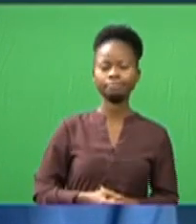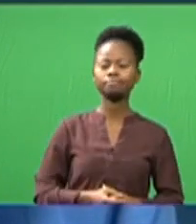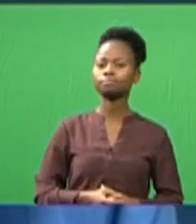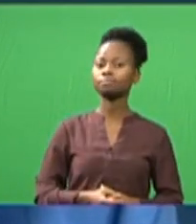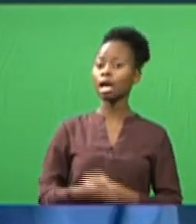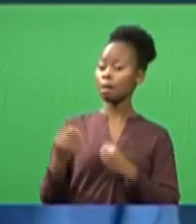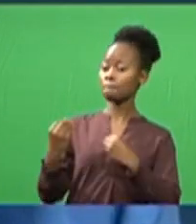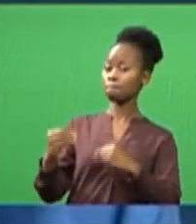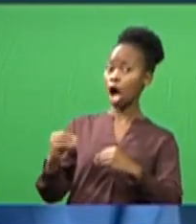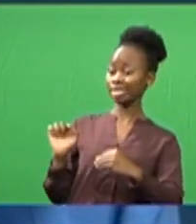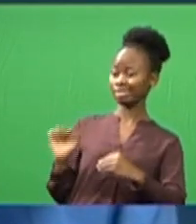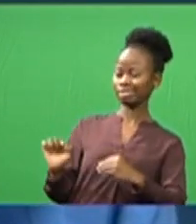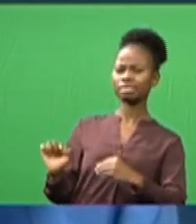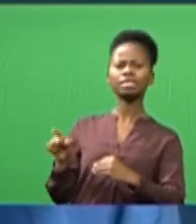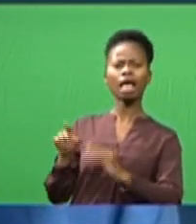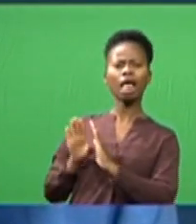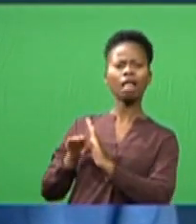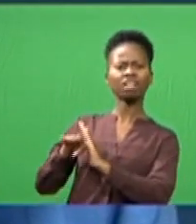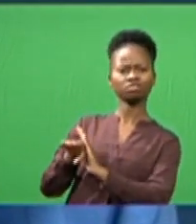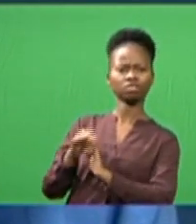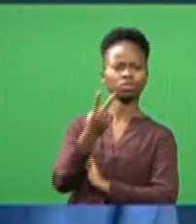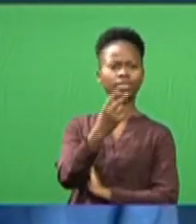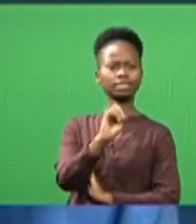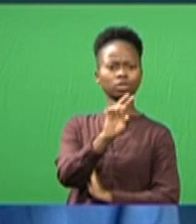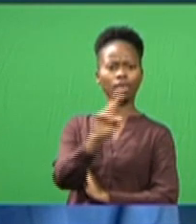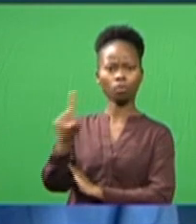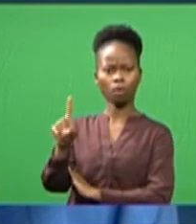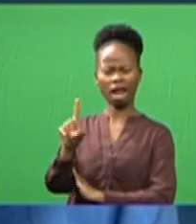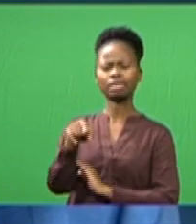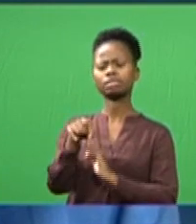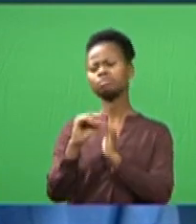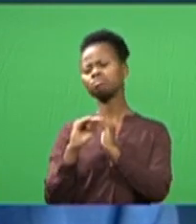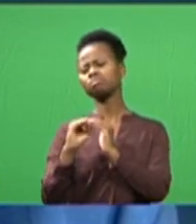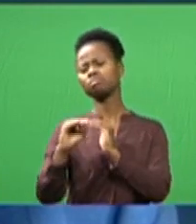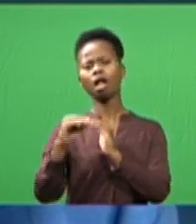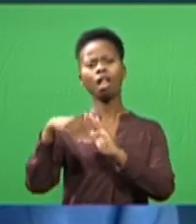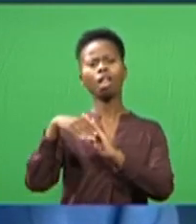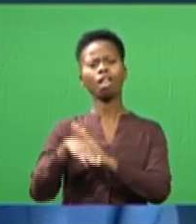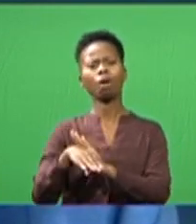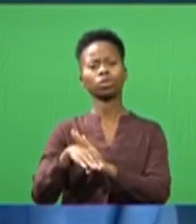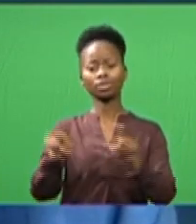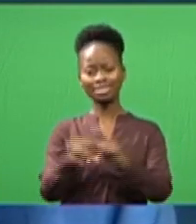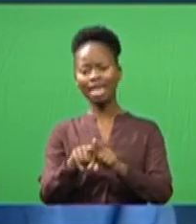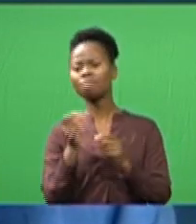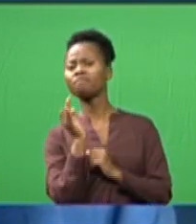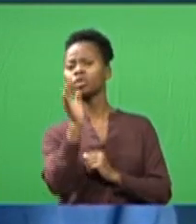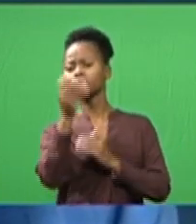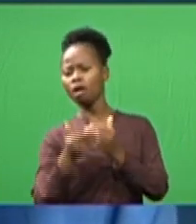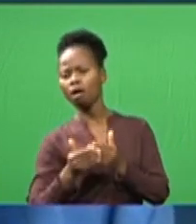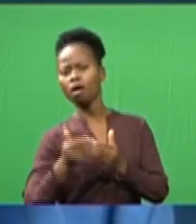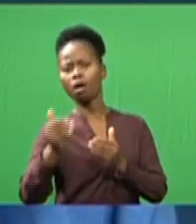for inflation are slightly lower for 2021 and over longer horizons.